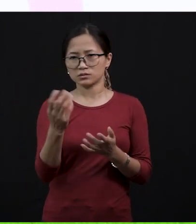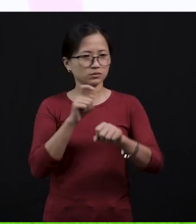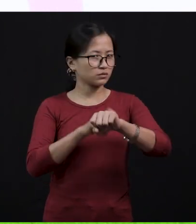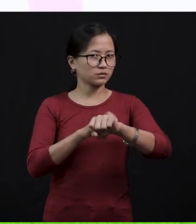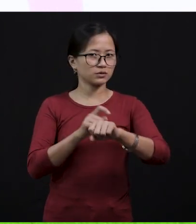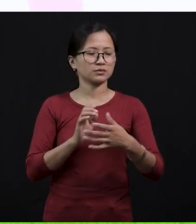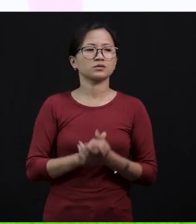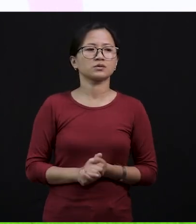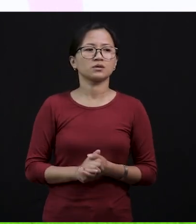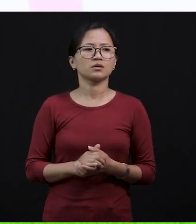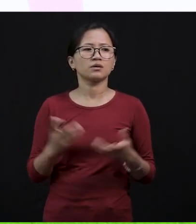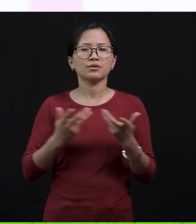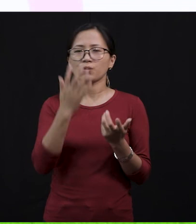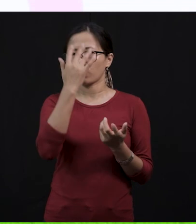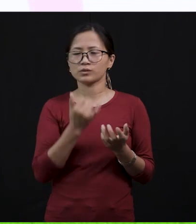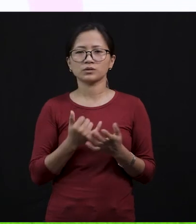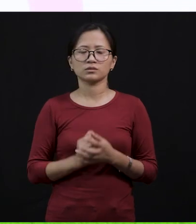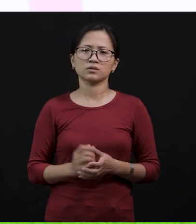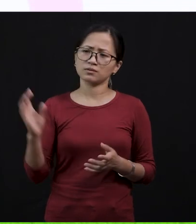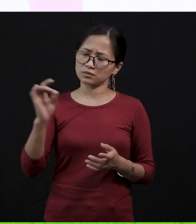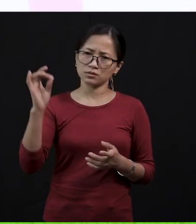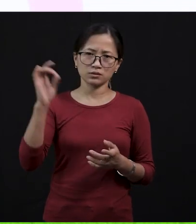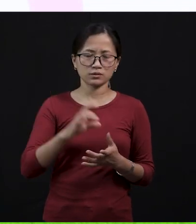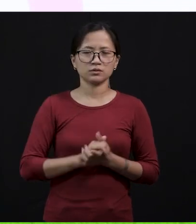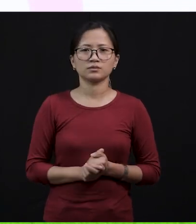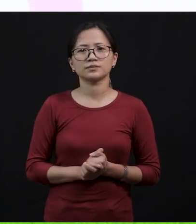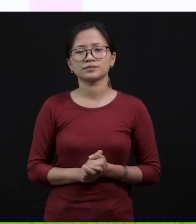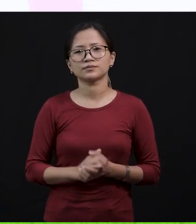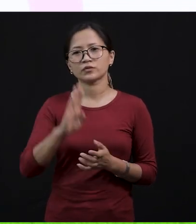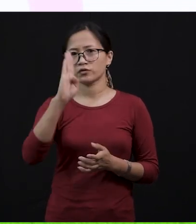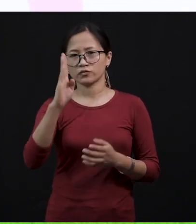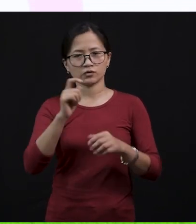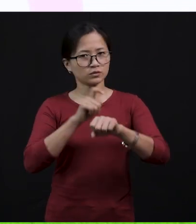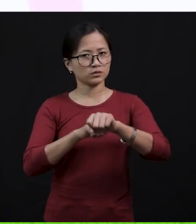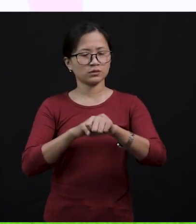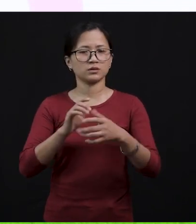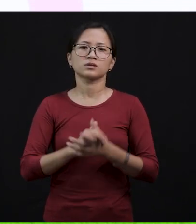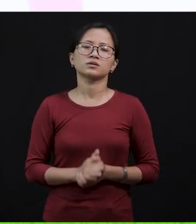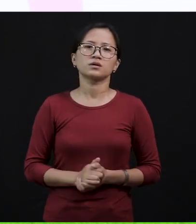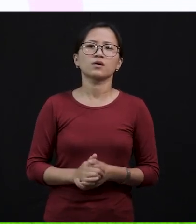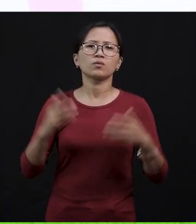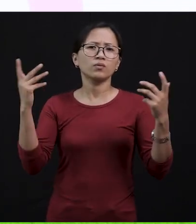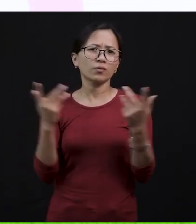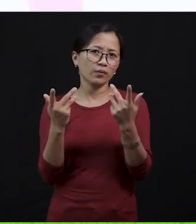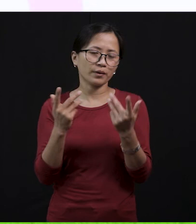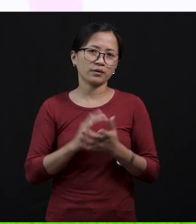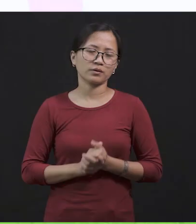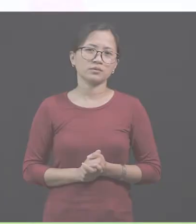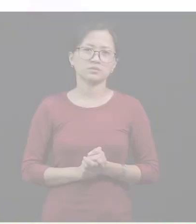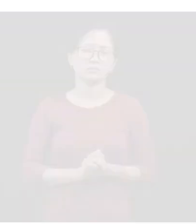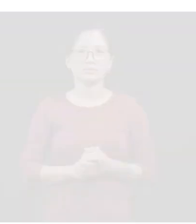why? I'm sure you know that it was repeated 4 times. And why?